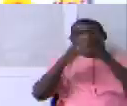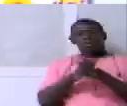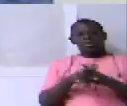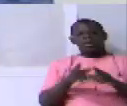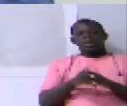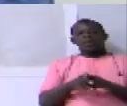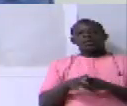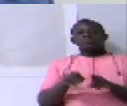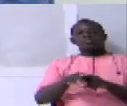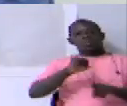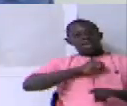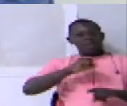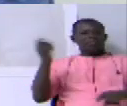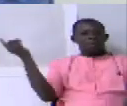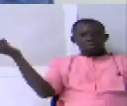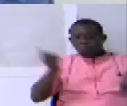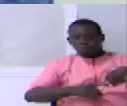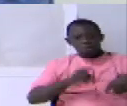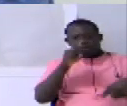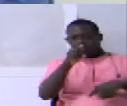Did he punish you?